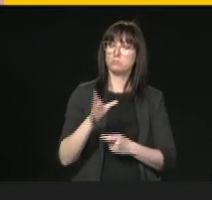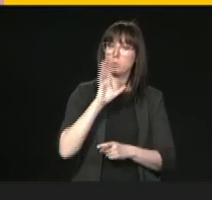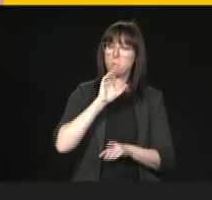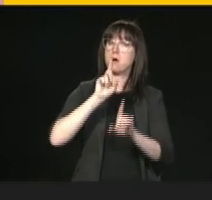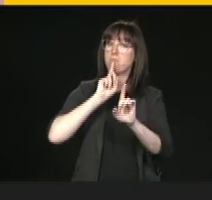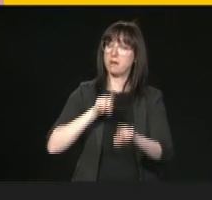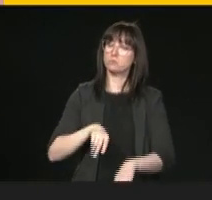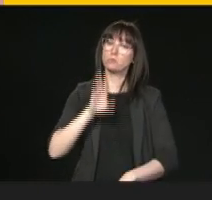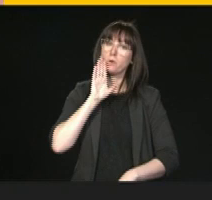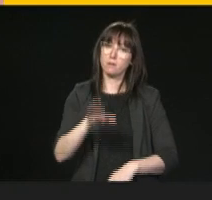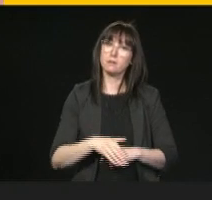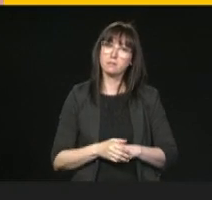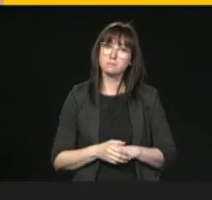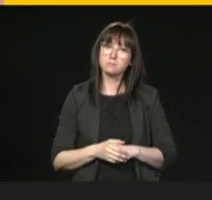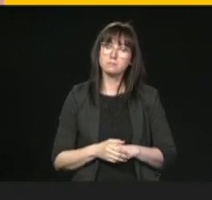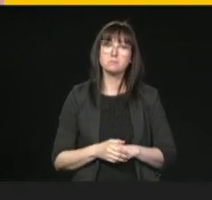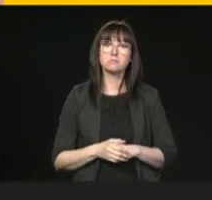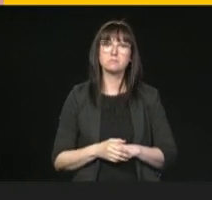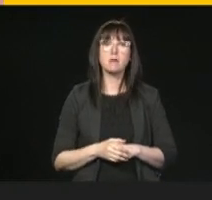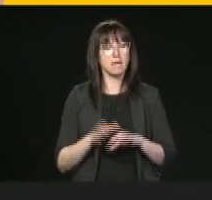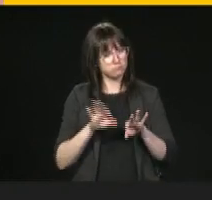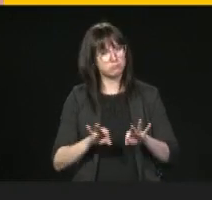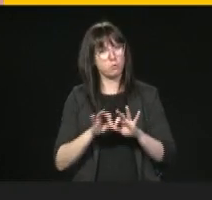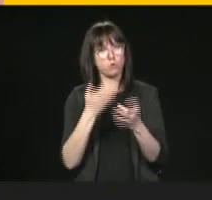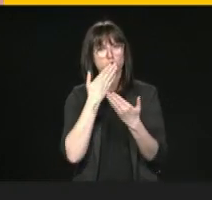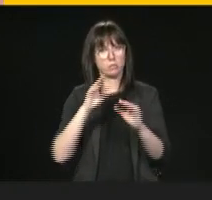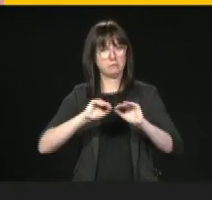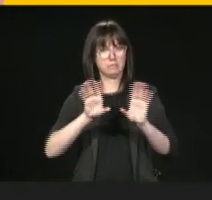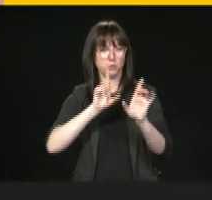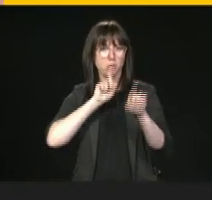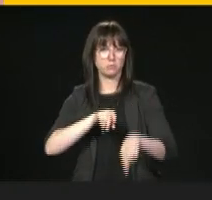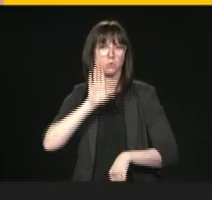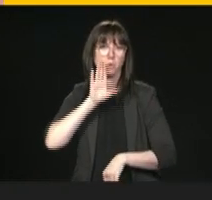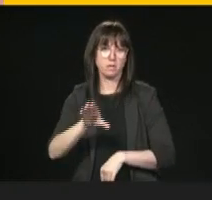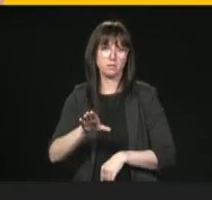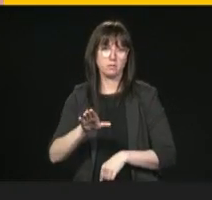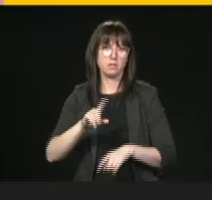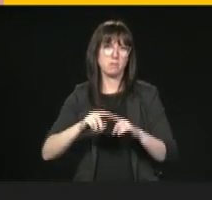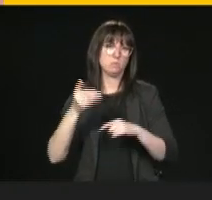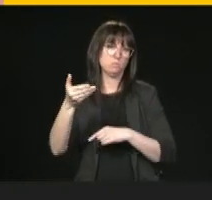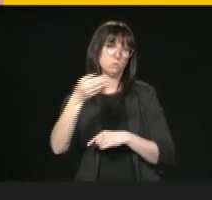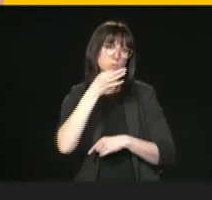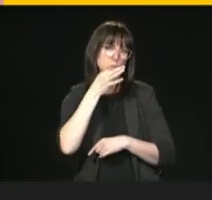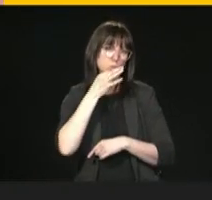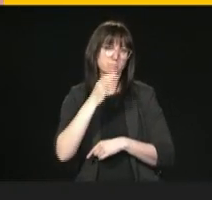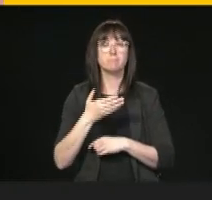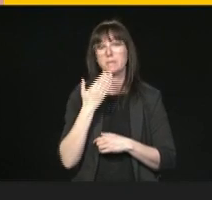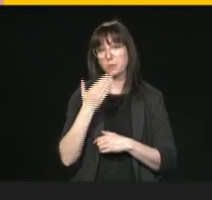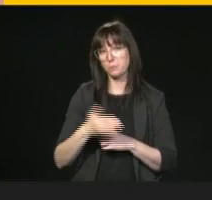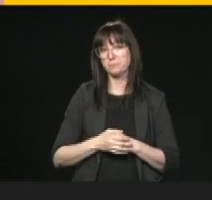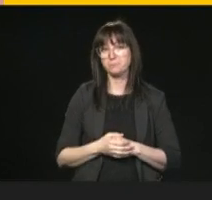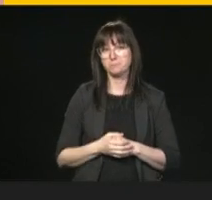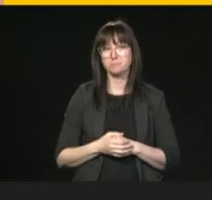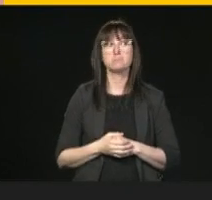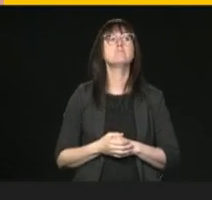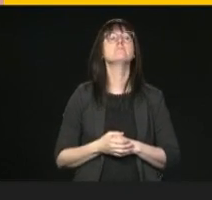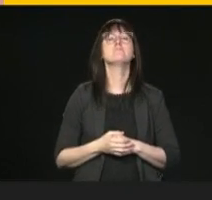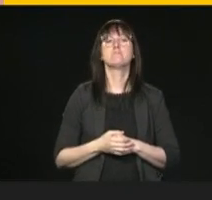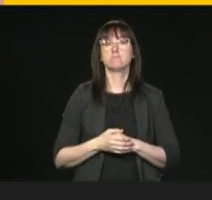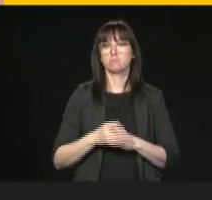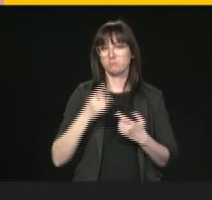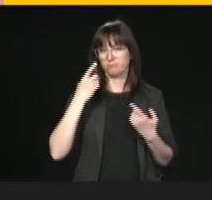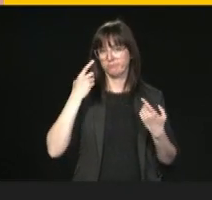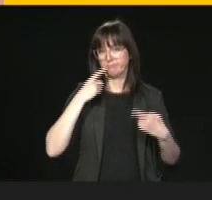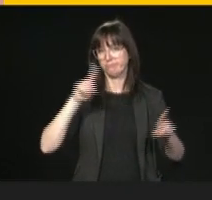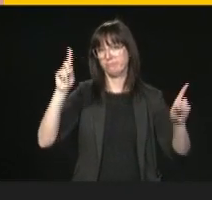answers in the coming future. Thank you. That ends our press conference for today. Please stay in line if you want